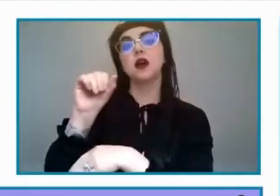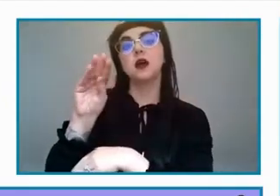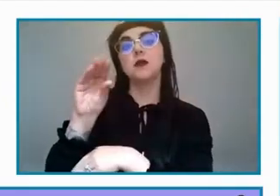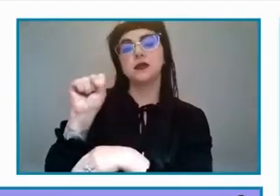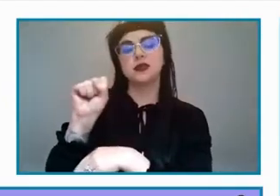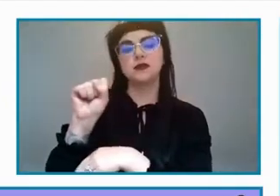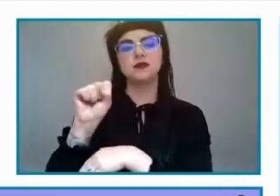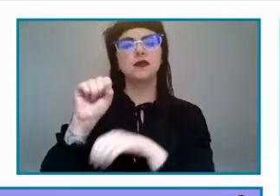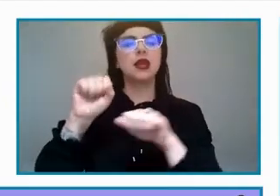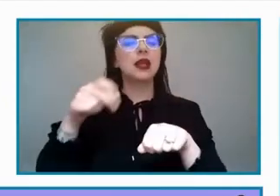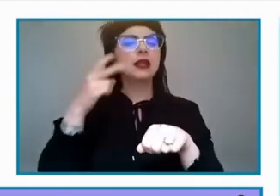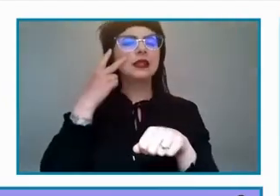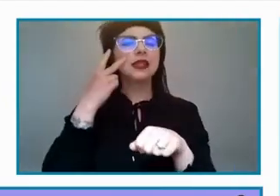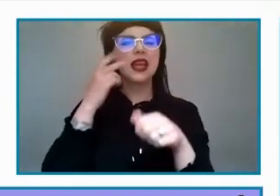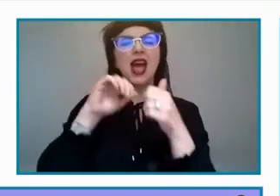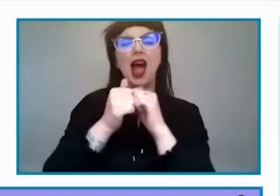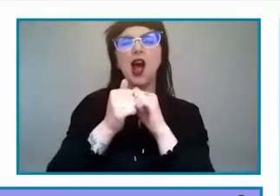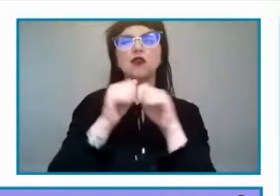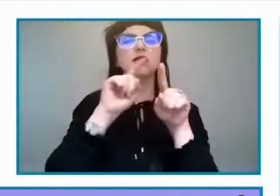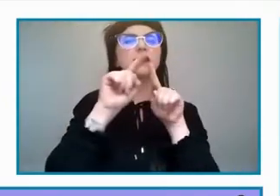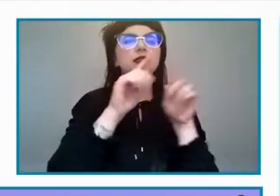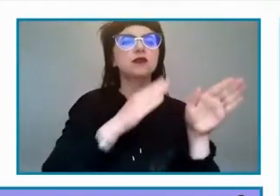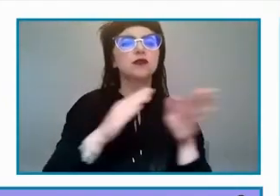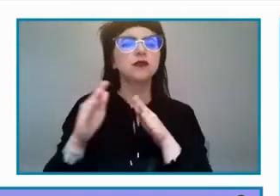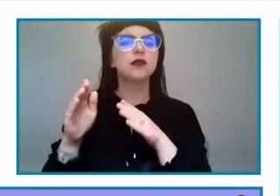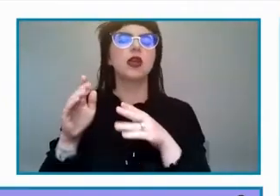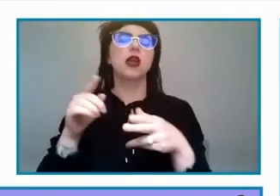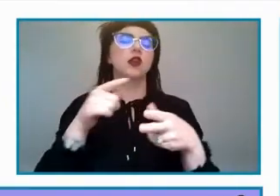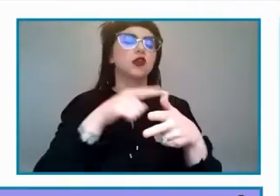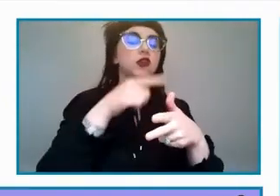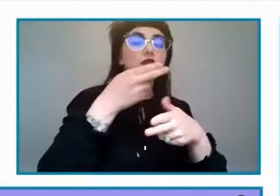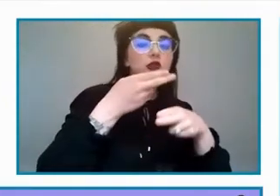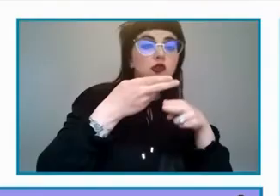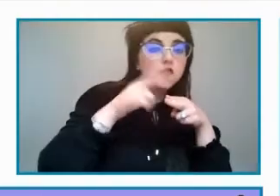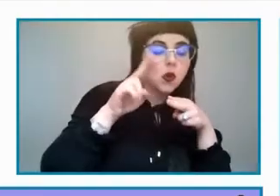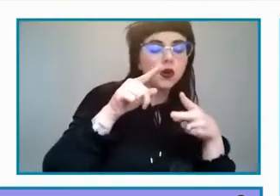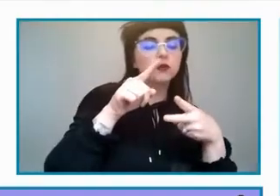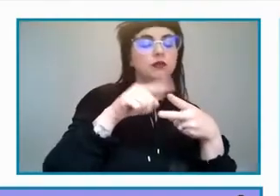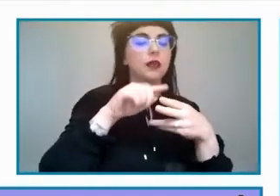are sequenced as short, mid, and long term, and what they mean.